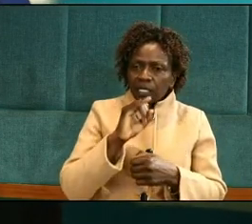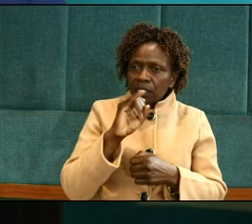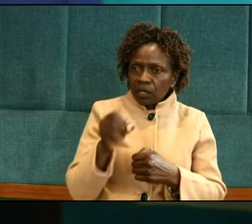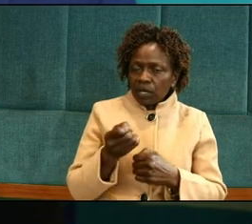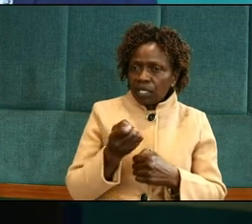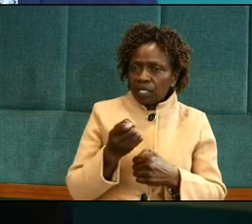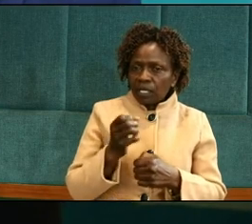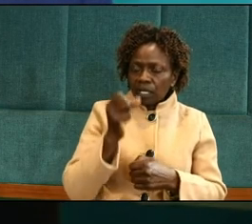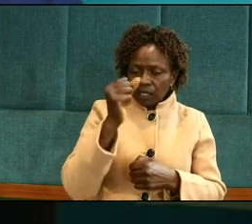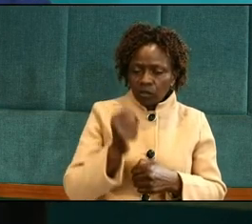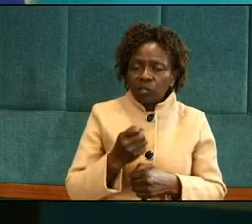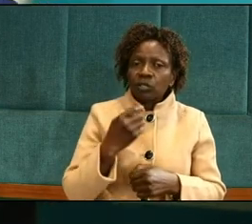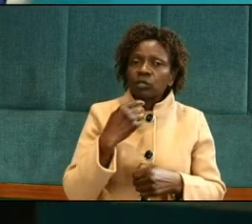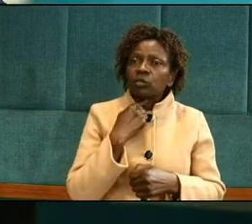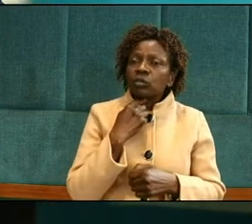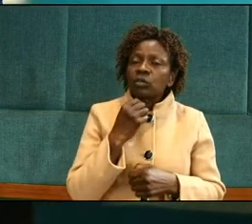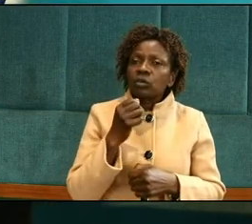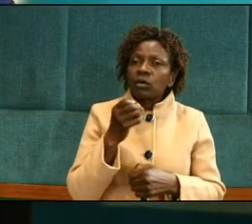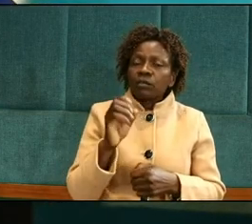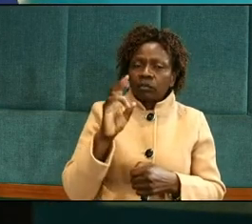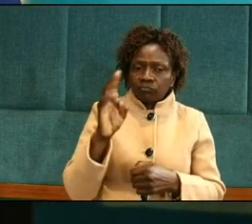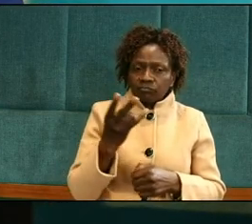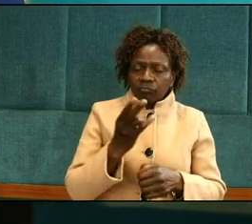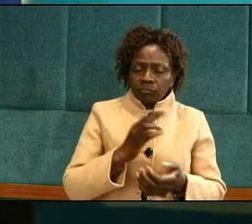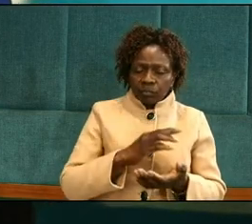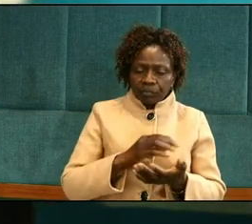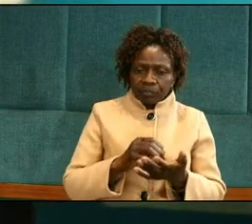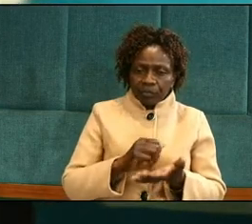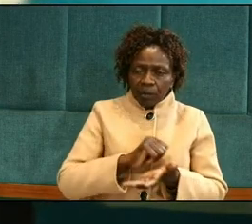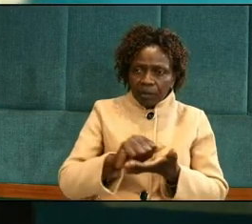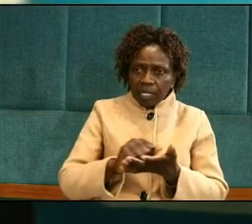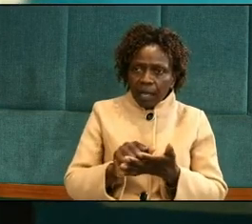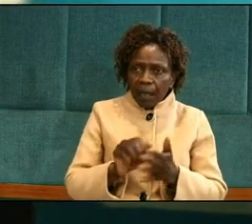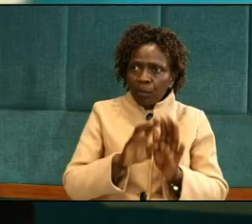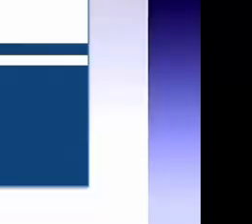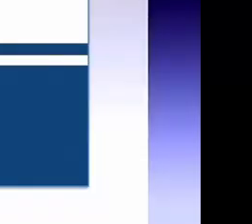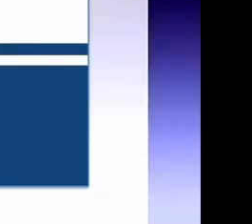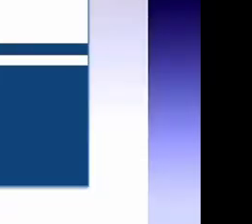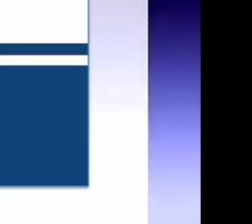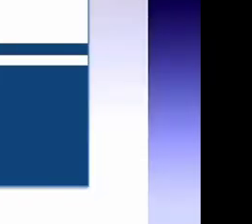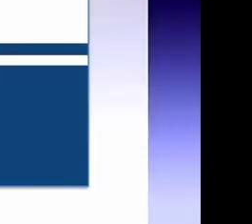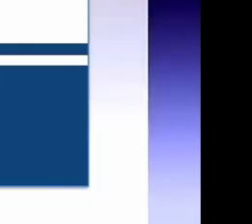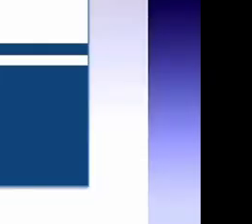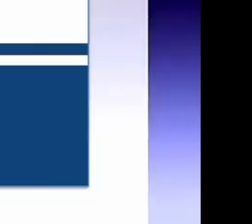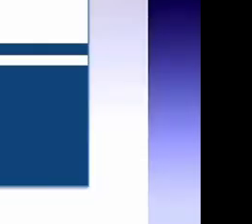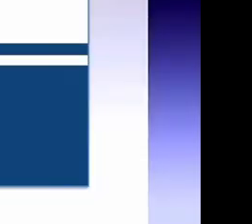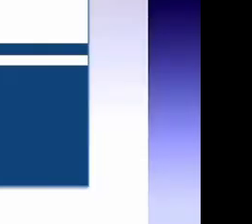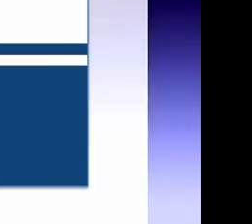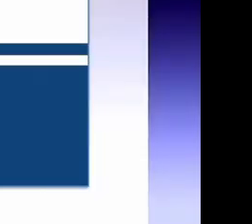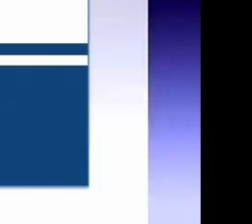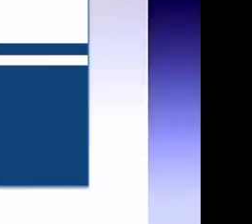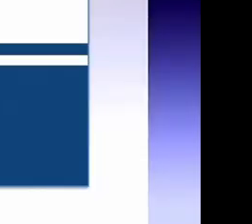Conference of the Seventh-day Adventist published a book, Adventist Wedding Handbook, and it